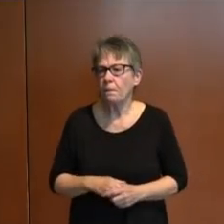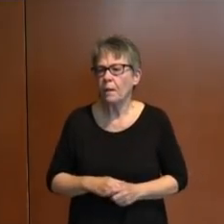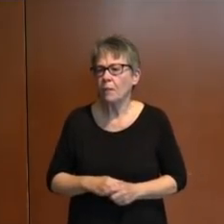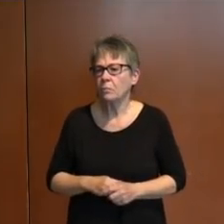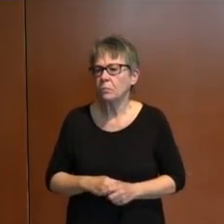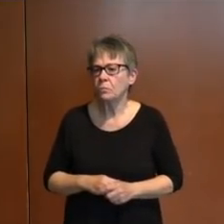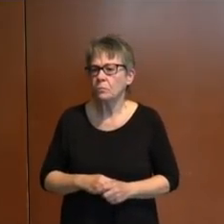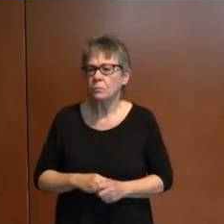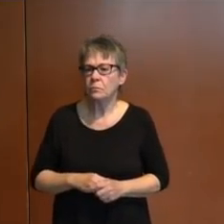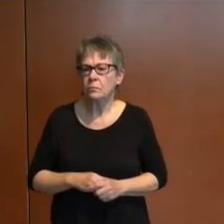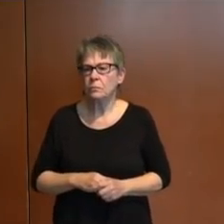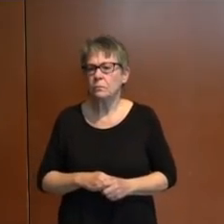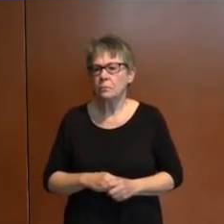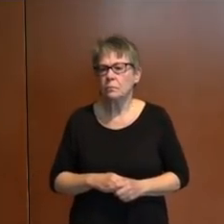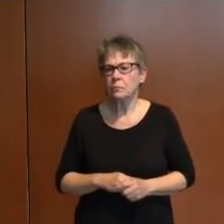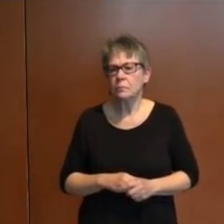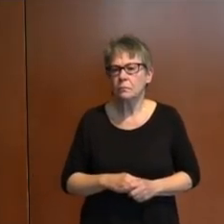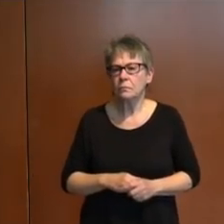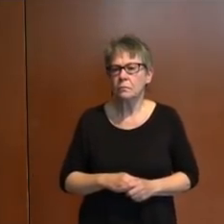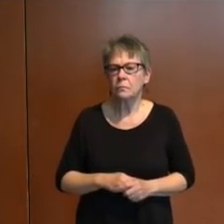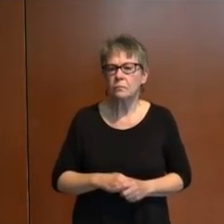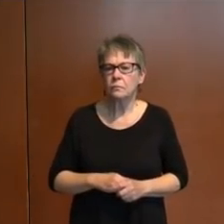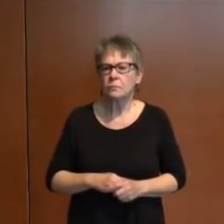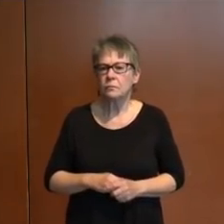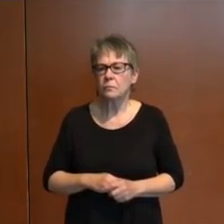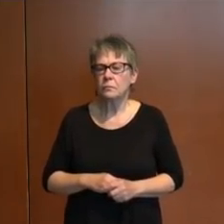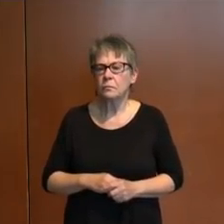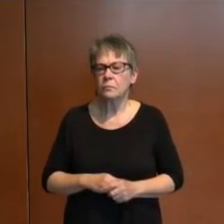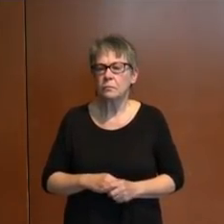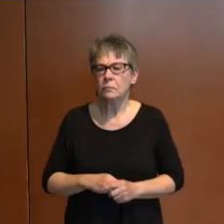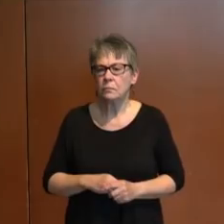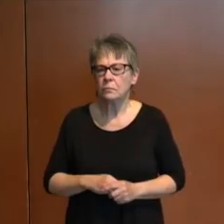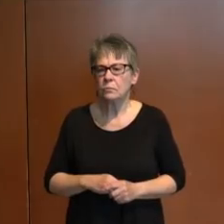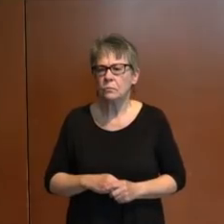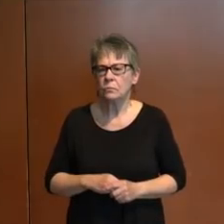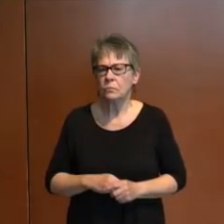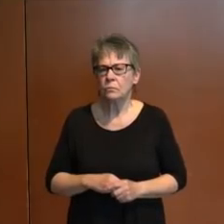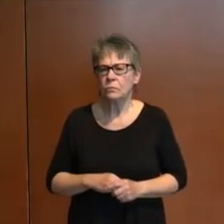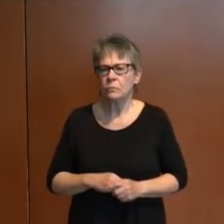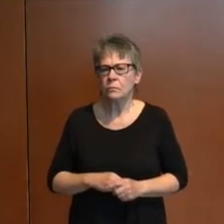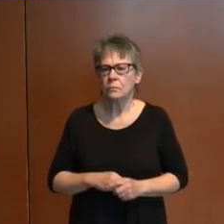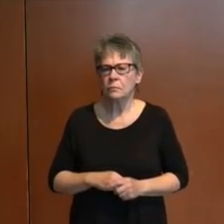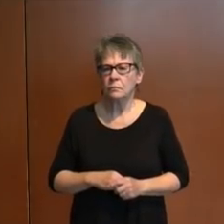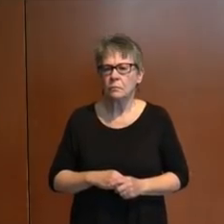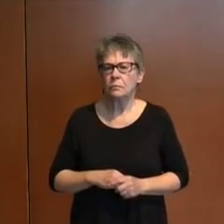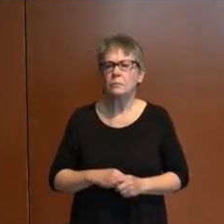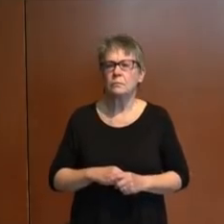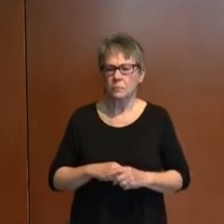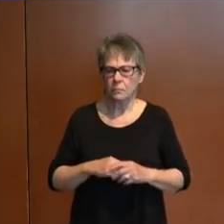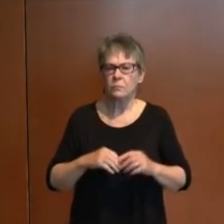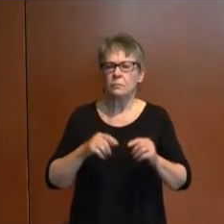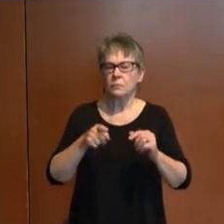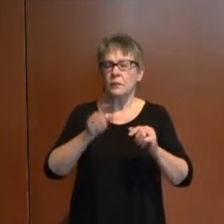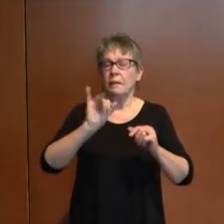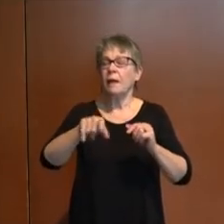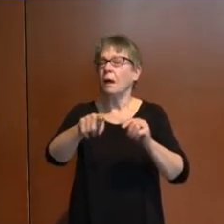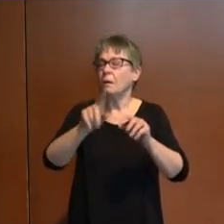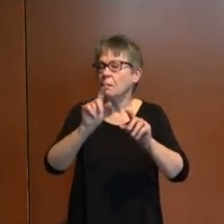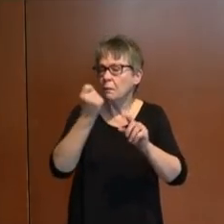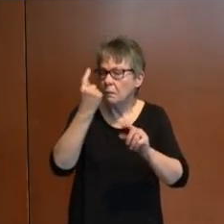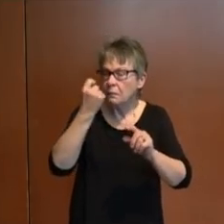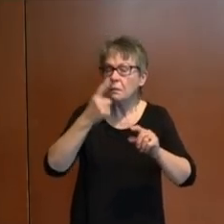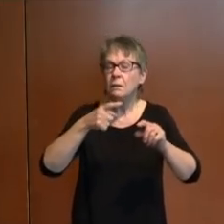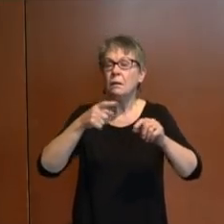$2+ trillion economic package. I spent a considerable amount of time on this